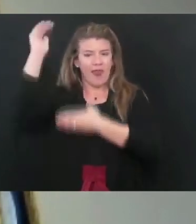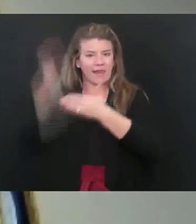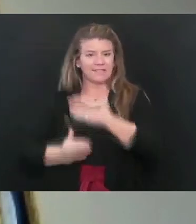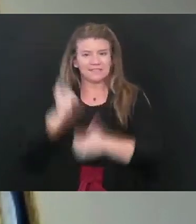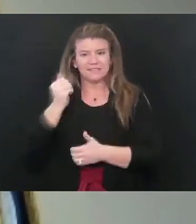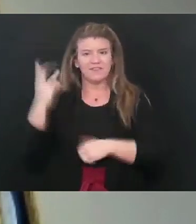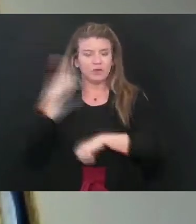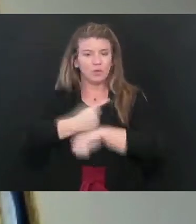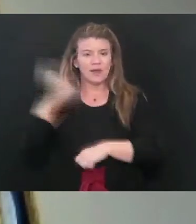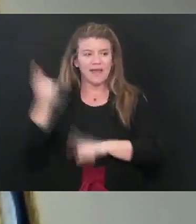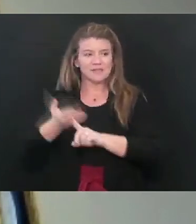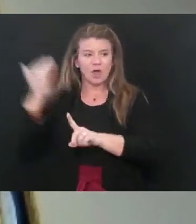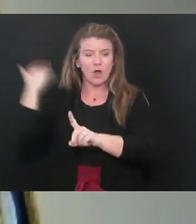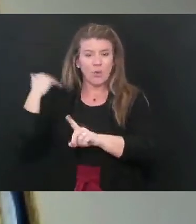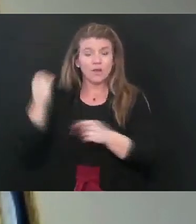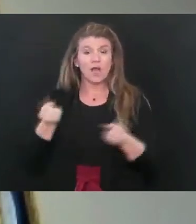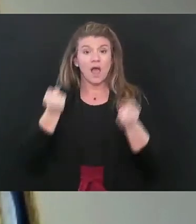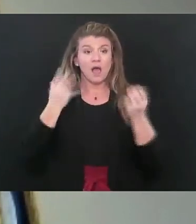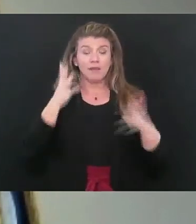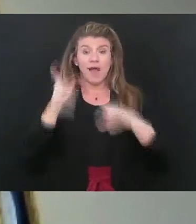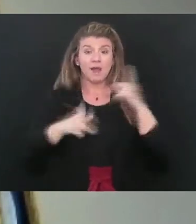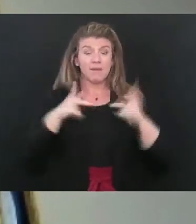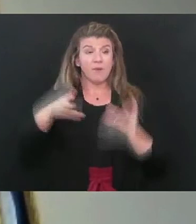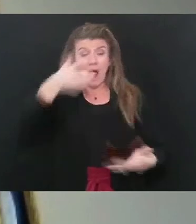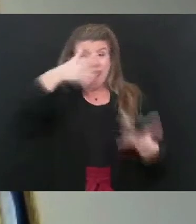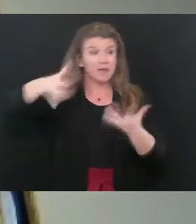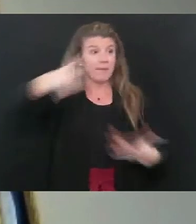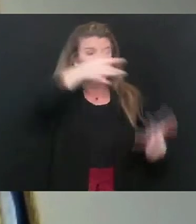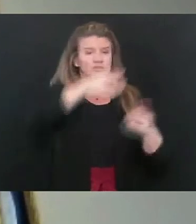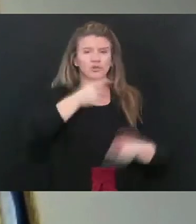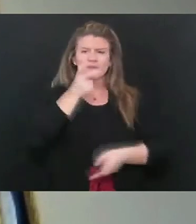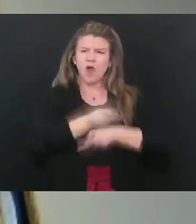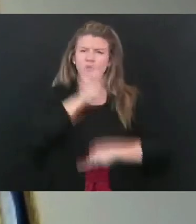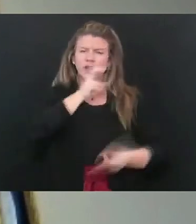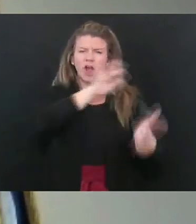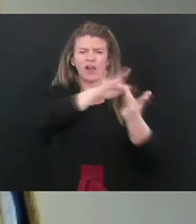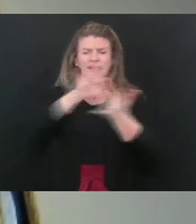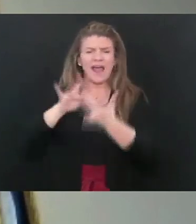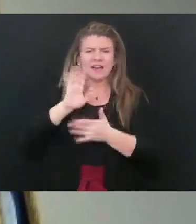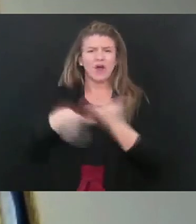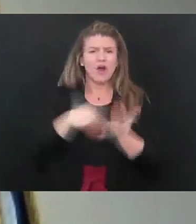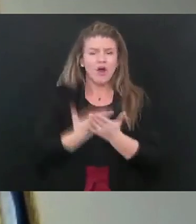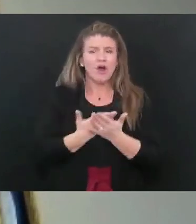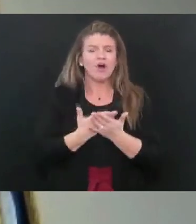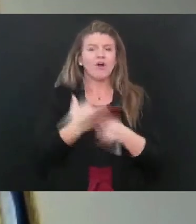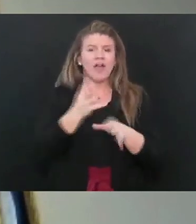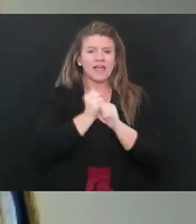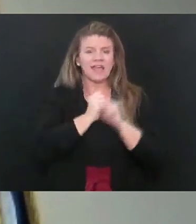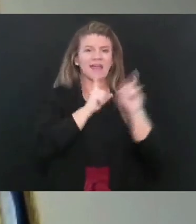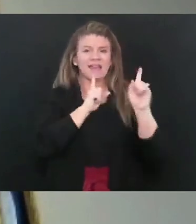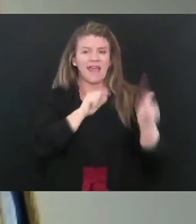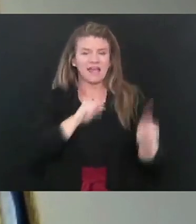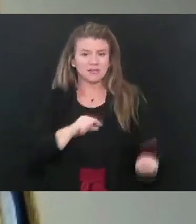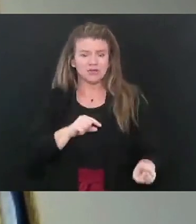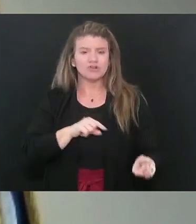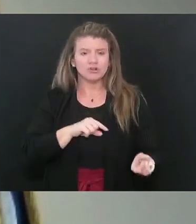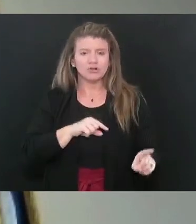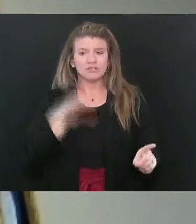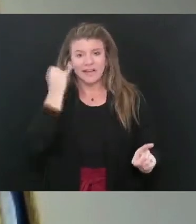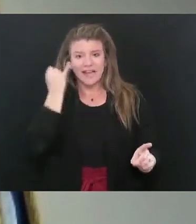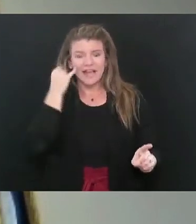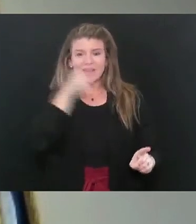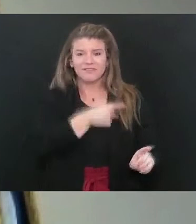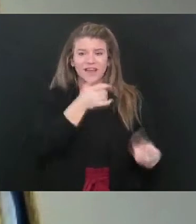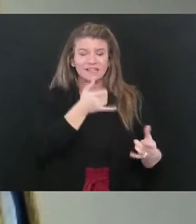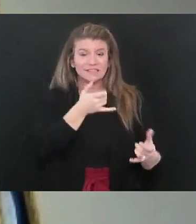A lot of folks are out and about, so it's difficult to contact everybody and get an answer in terms of whether they still